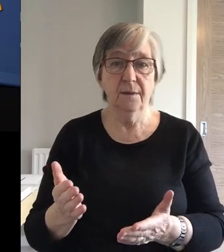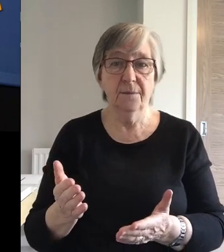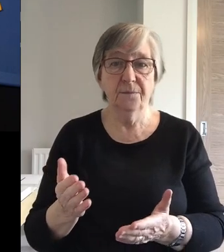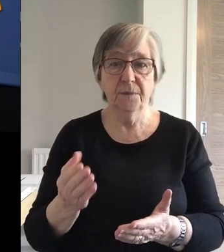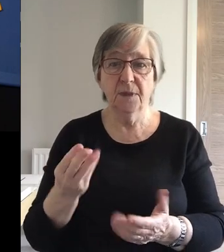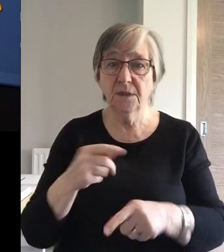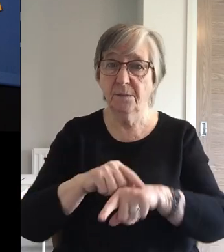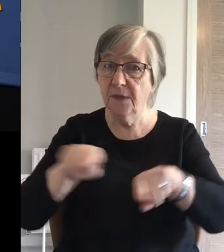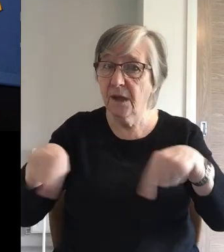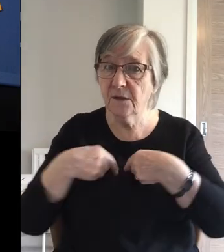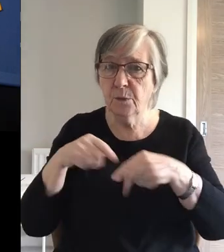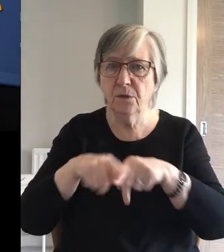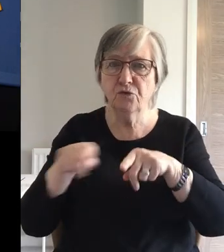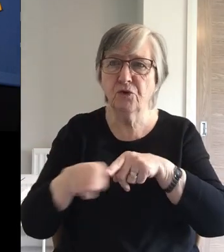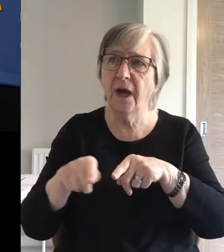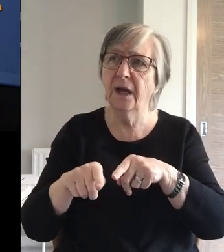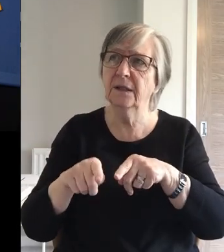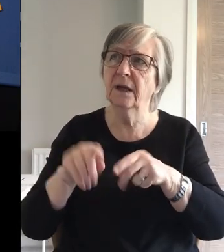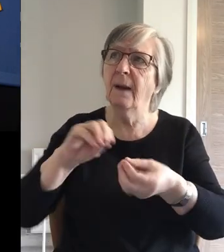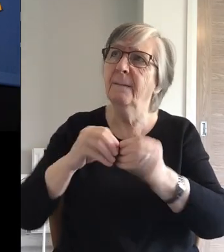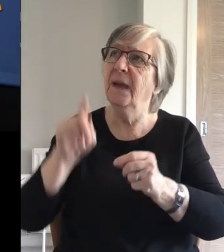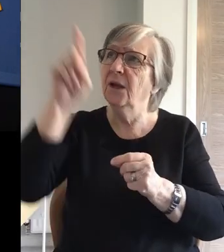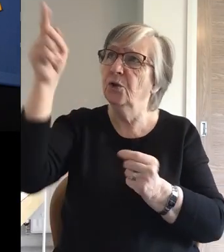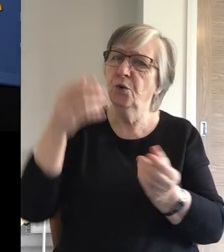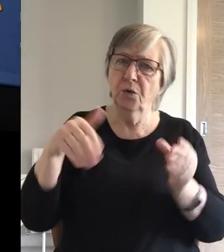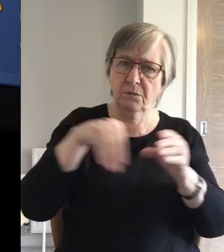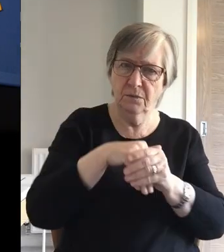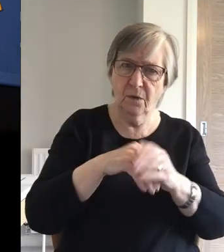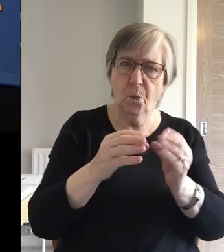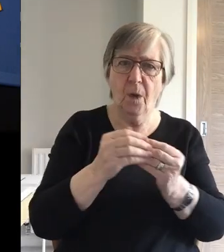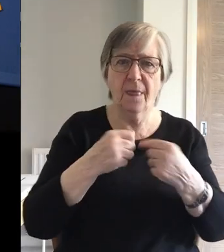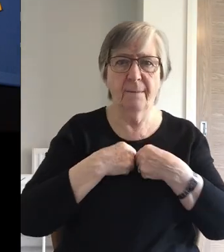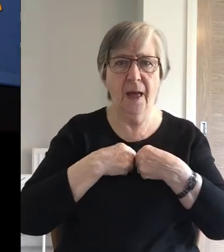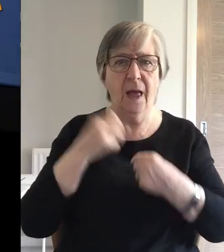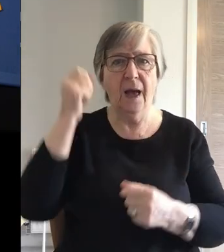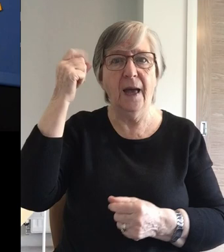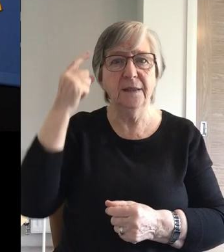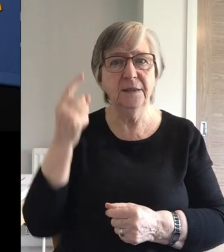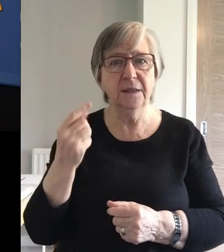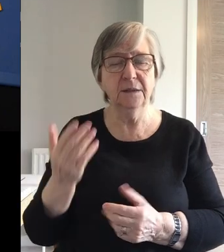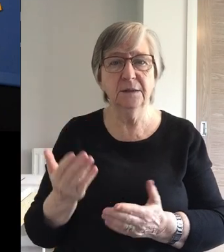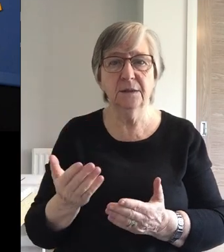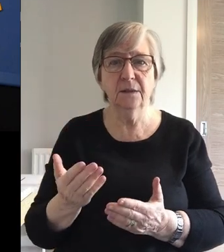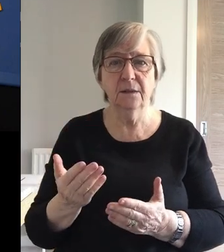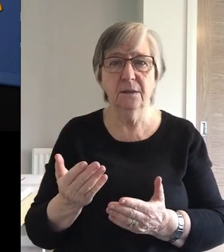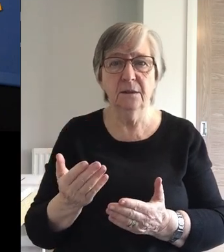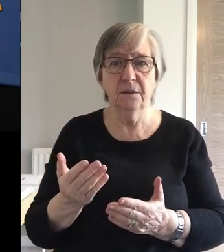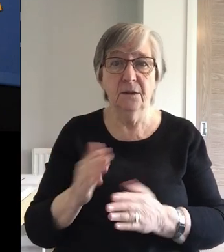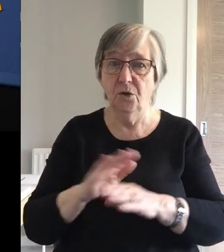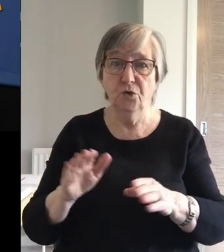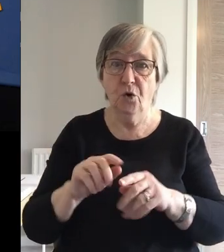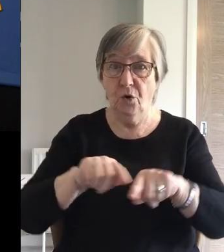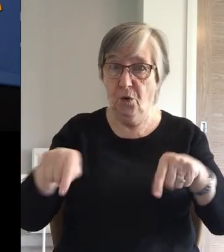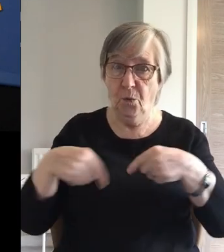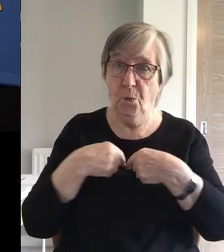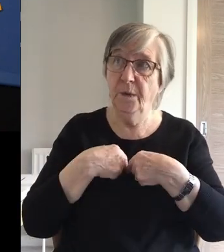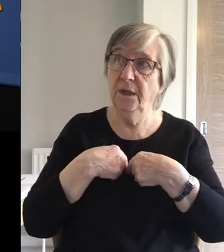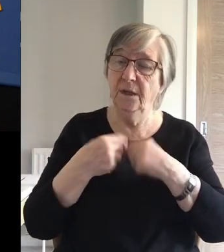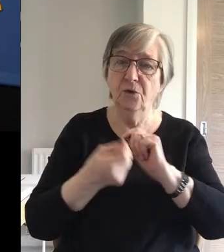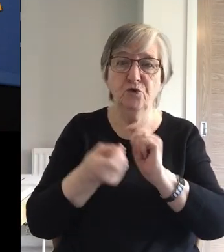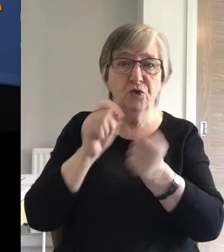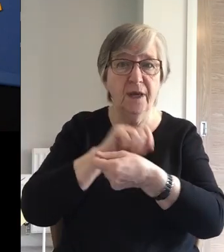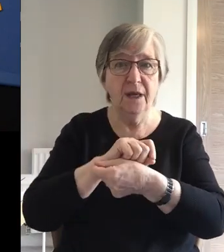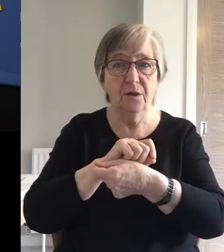At times we've tried to fit you into our preferences and our agenda rather than our being conformed